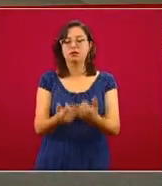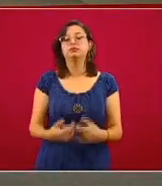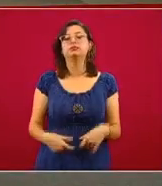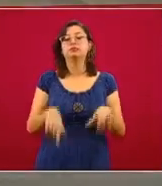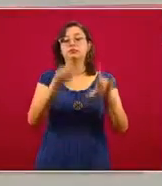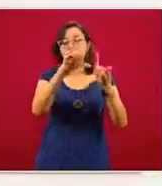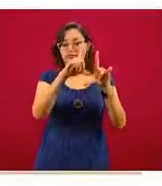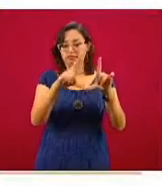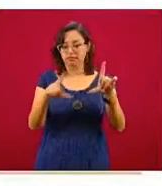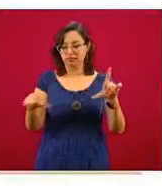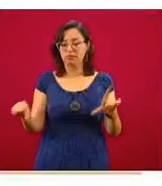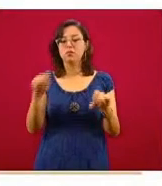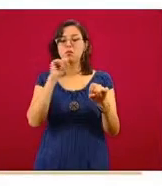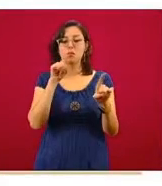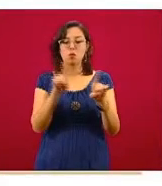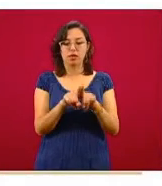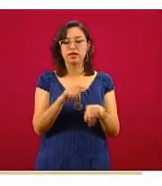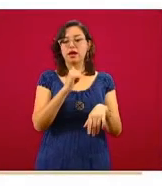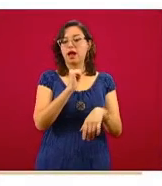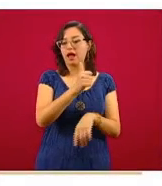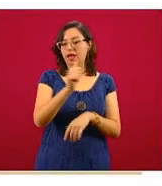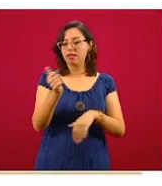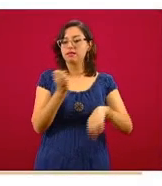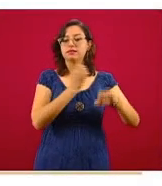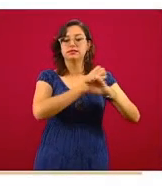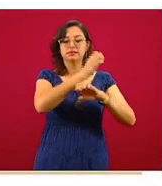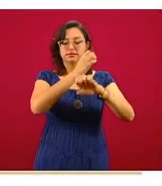accumulated a great amount of